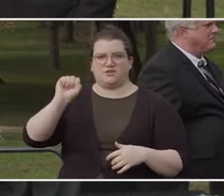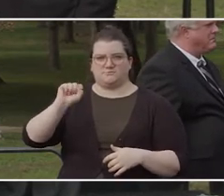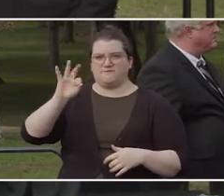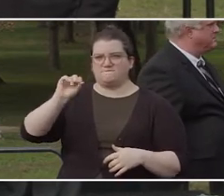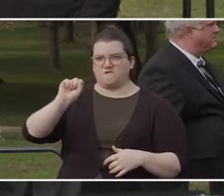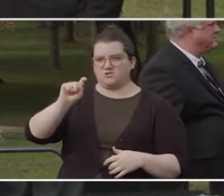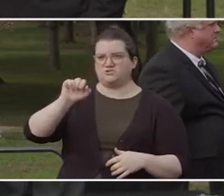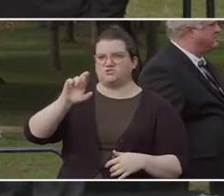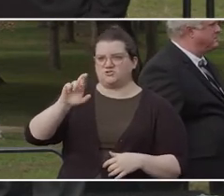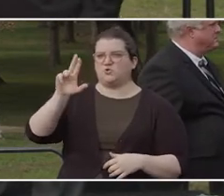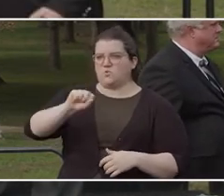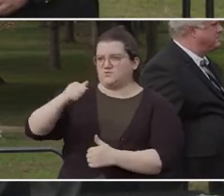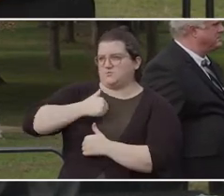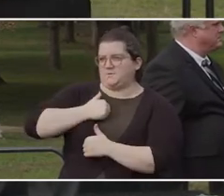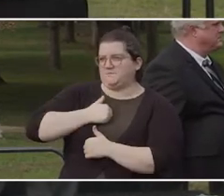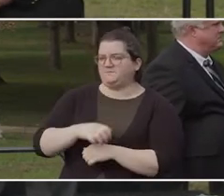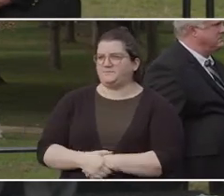Army.